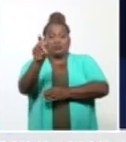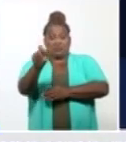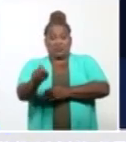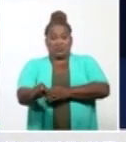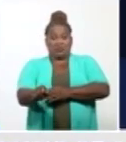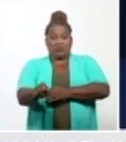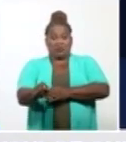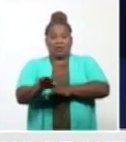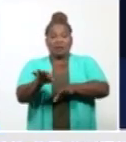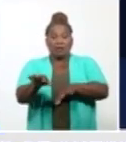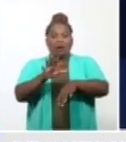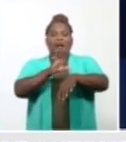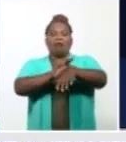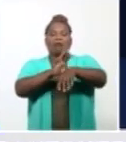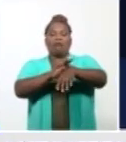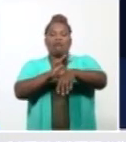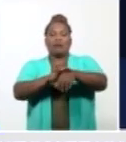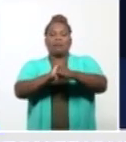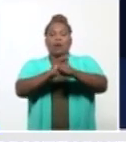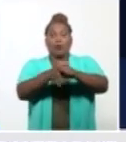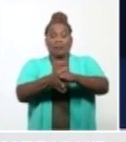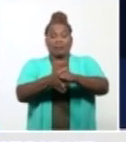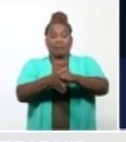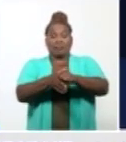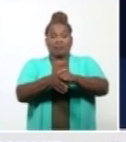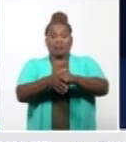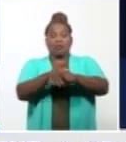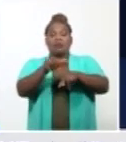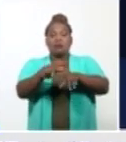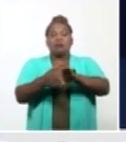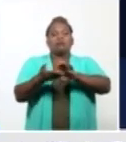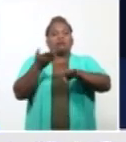the Salvador Allende Hospital here in Havana, and